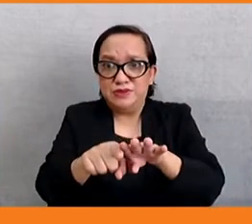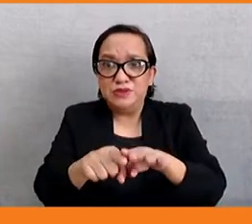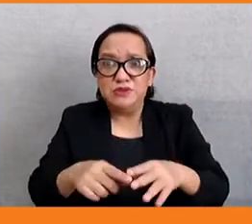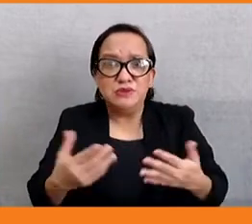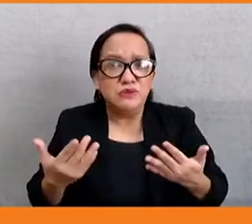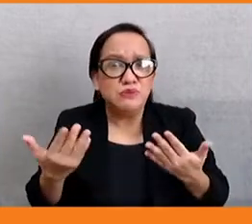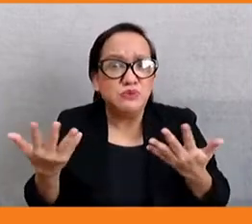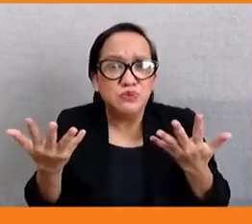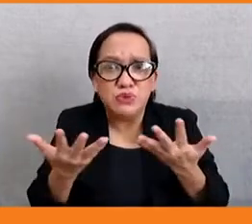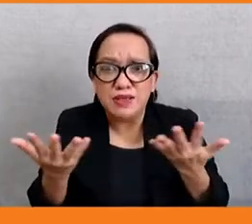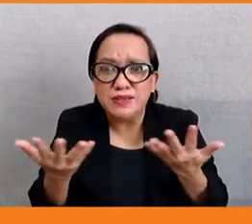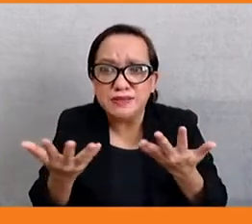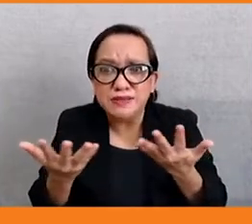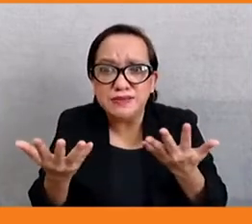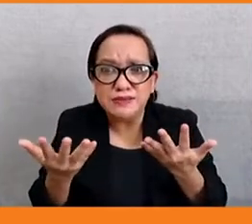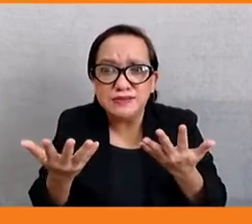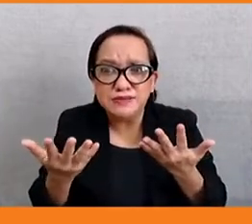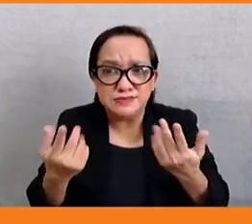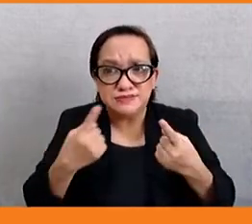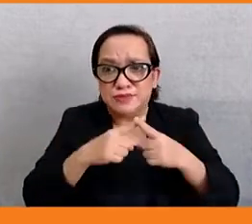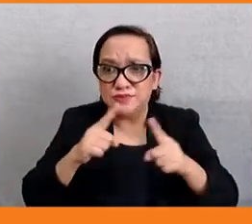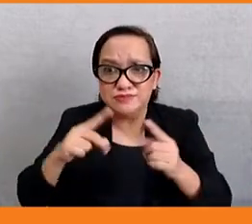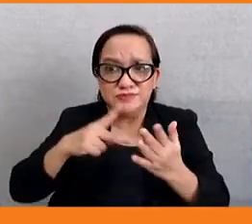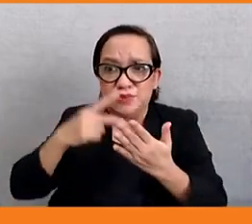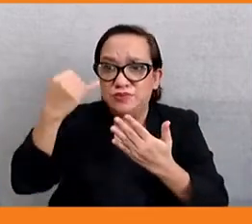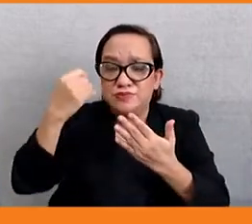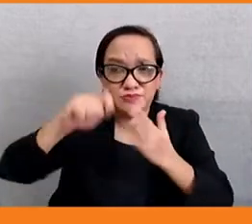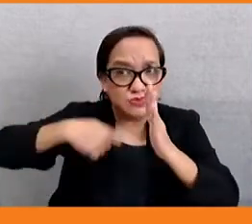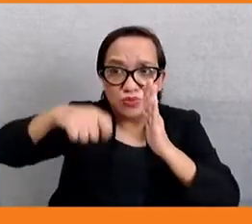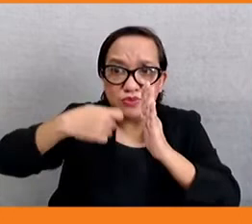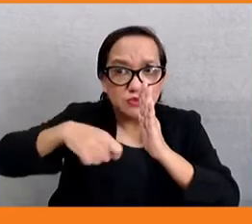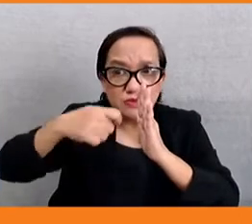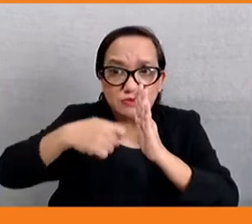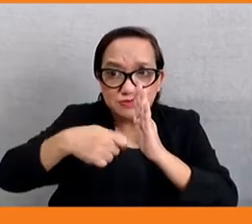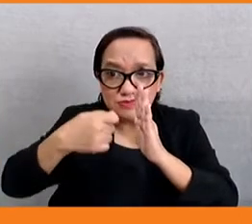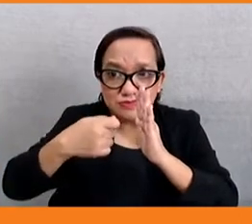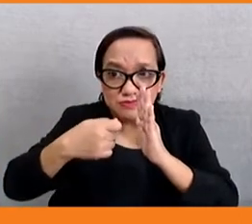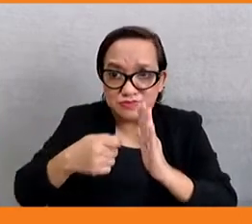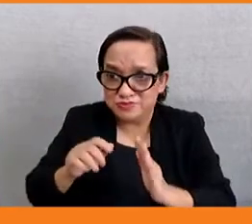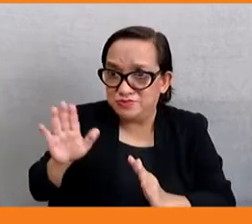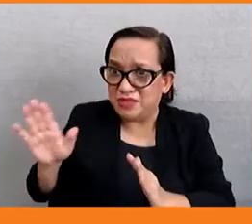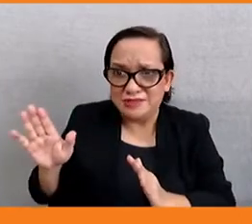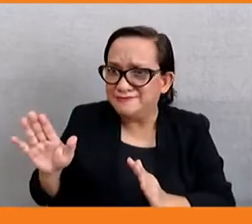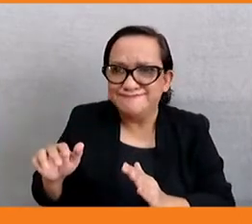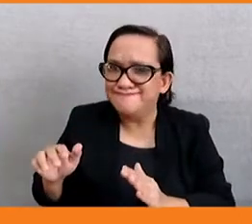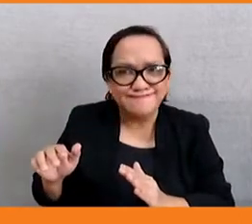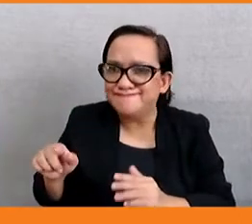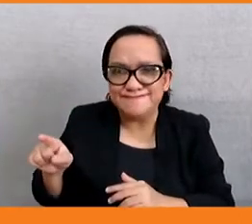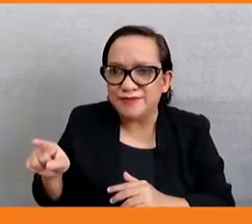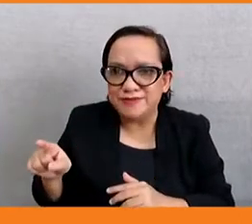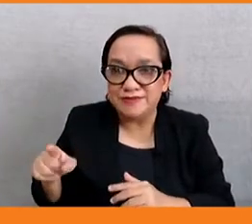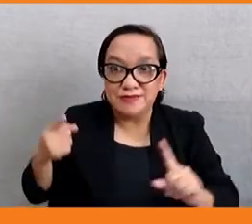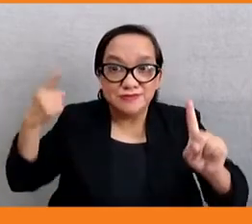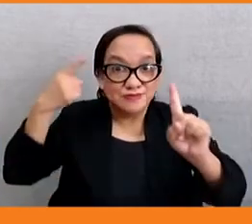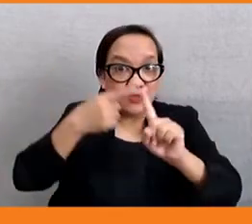75% of its sovereign and non-sovereign operations by 2030. So we have this concrete numerical target for